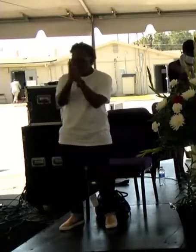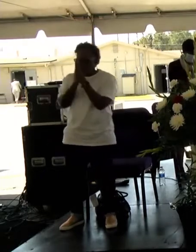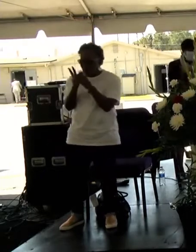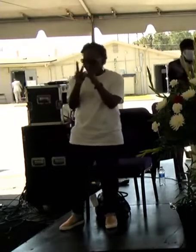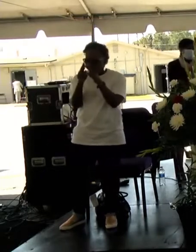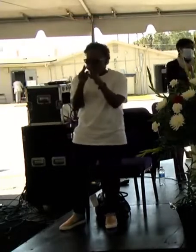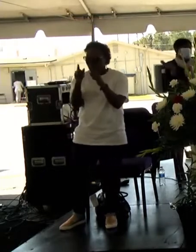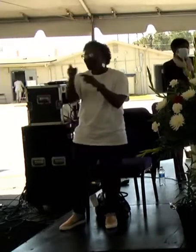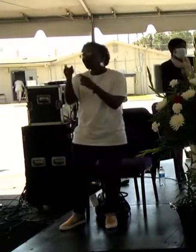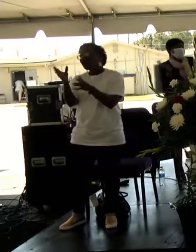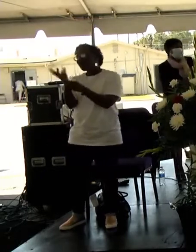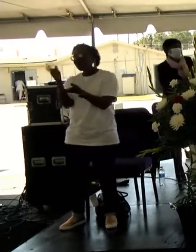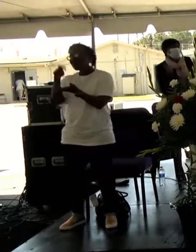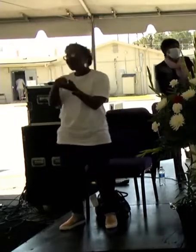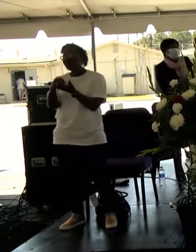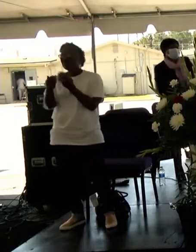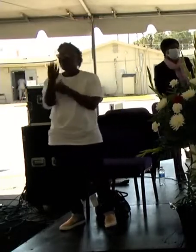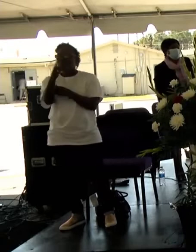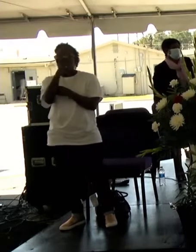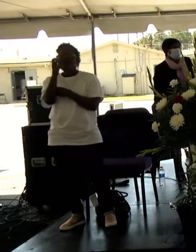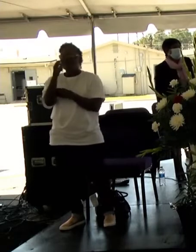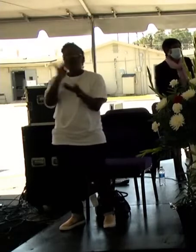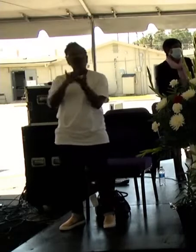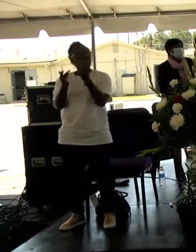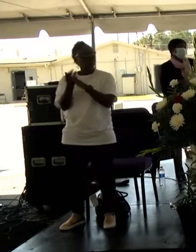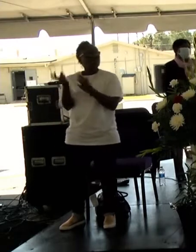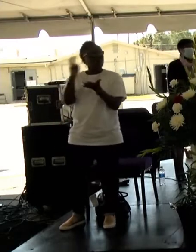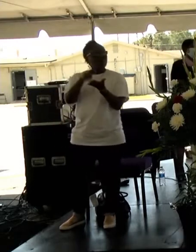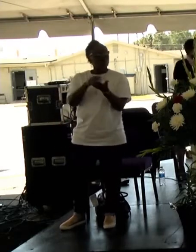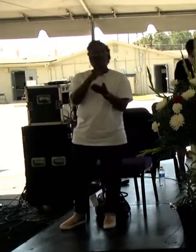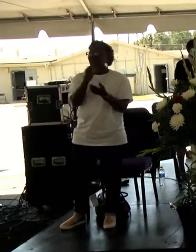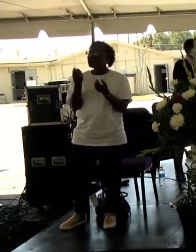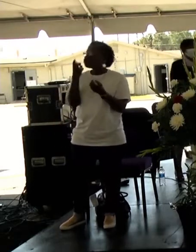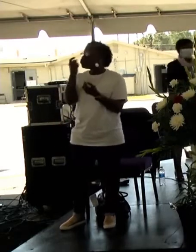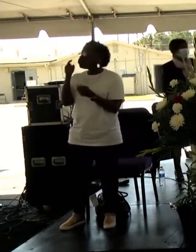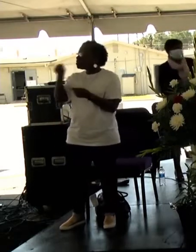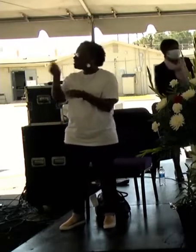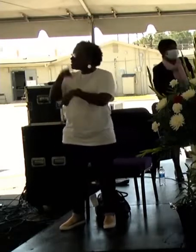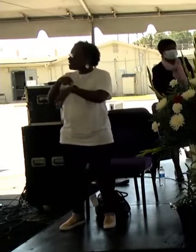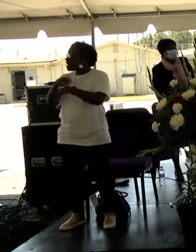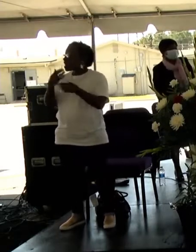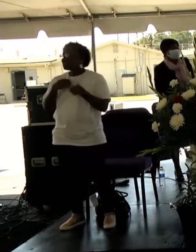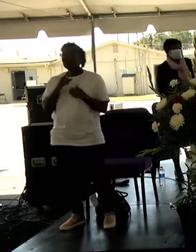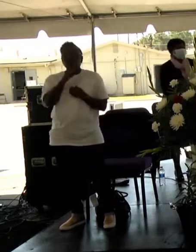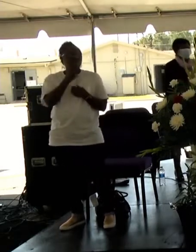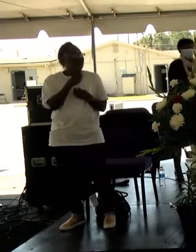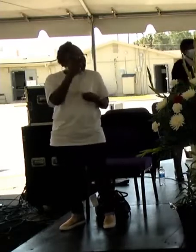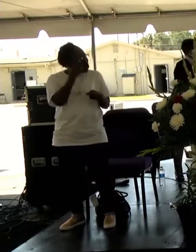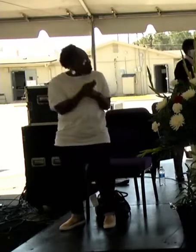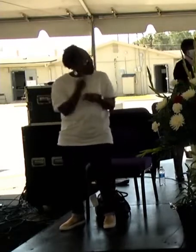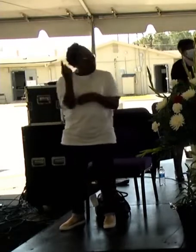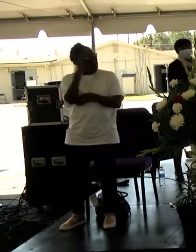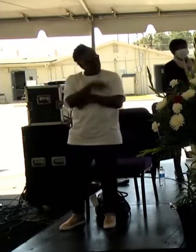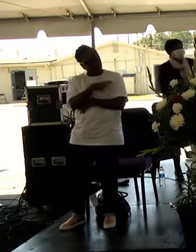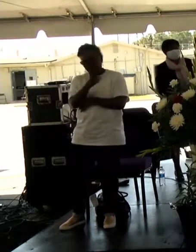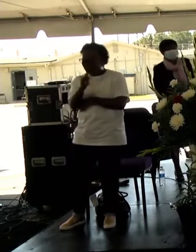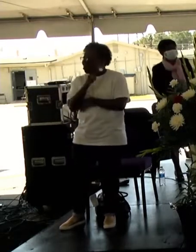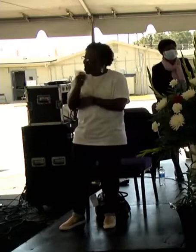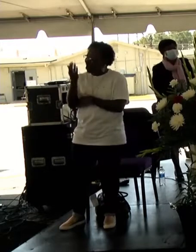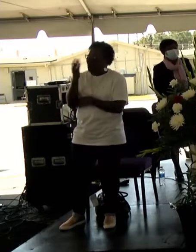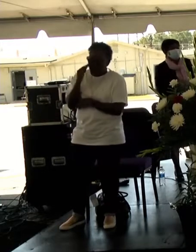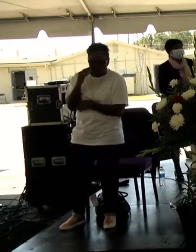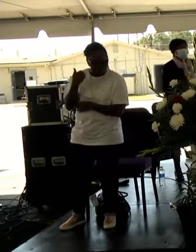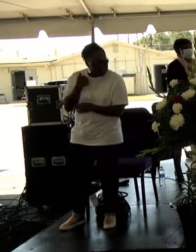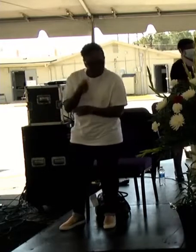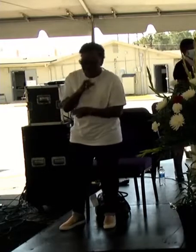up because Jesus got up. And how many of y'all during this season has had some rough days and you didn't know it came with all of this? You got the job, but